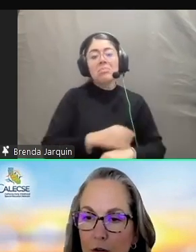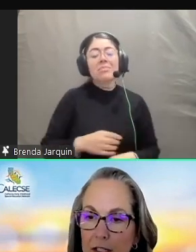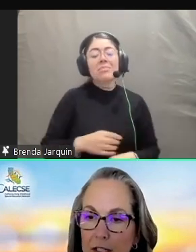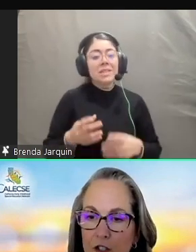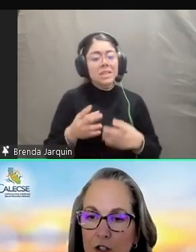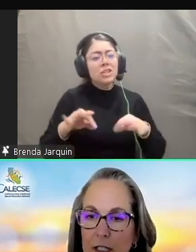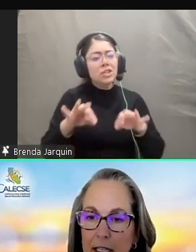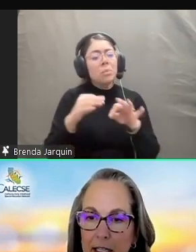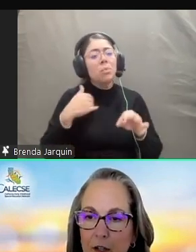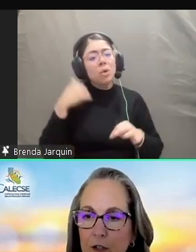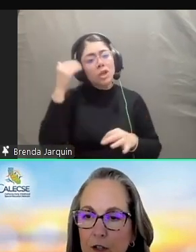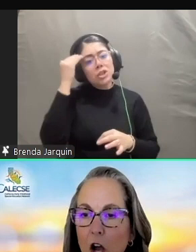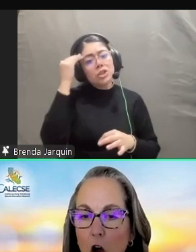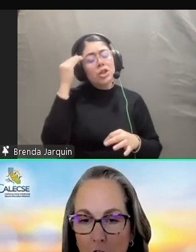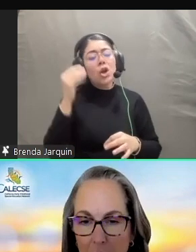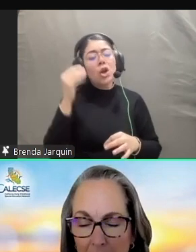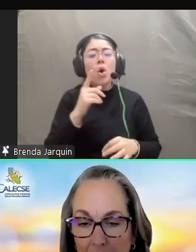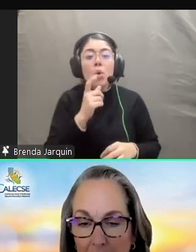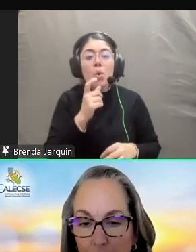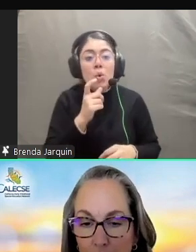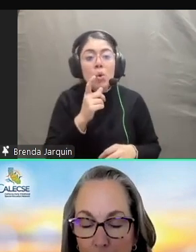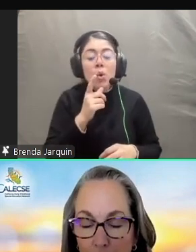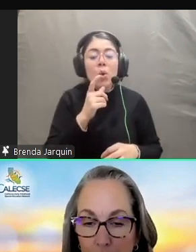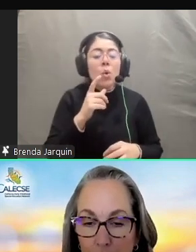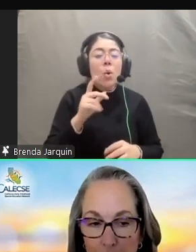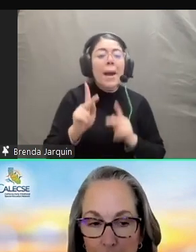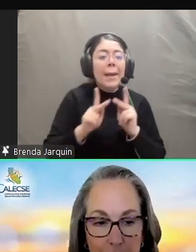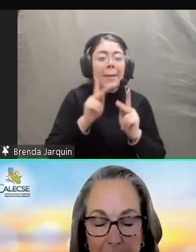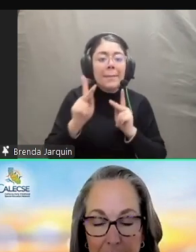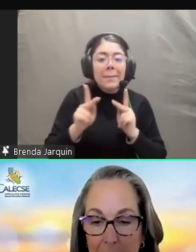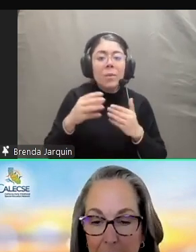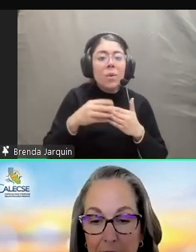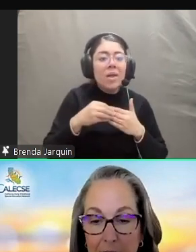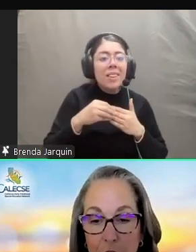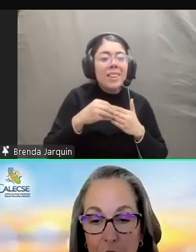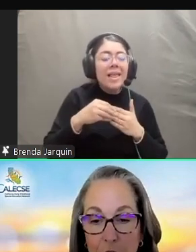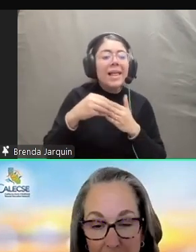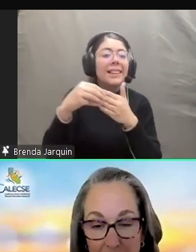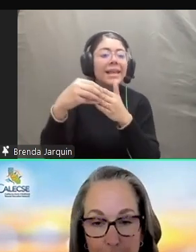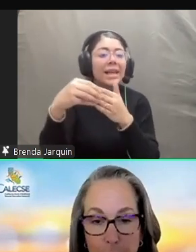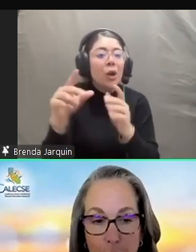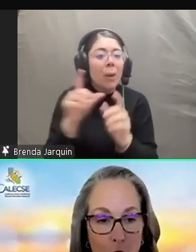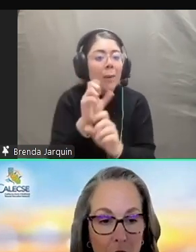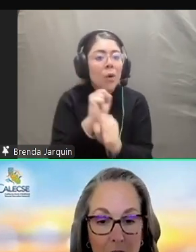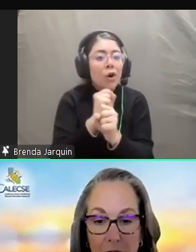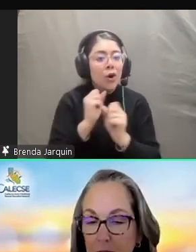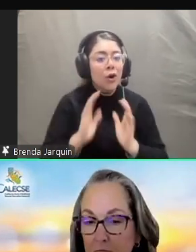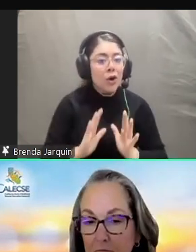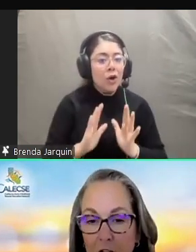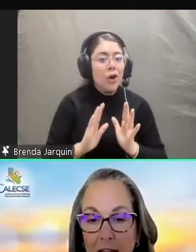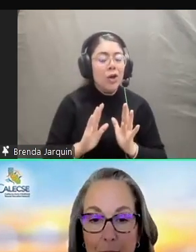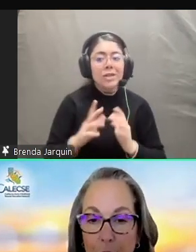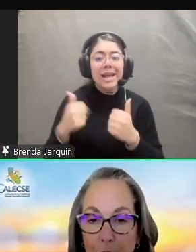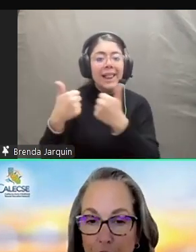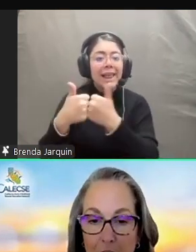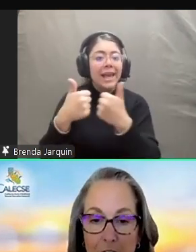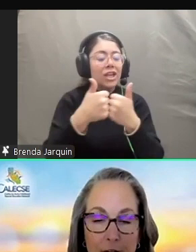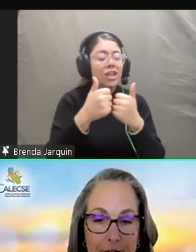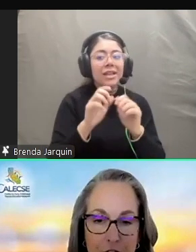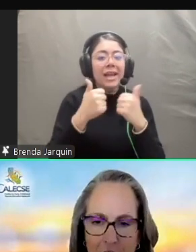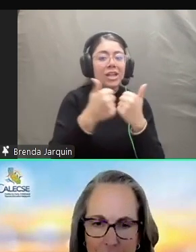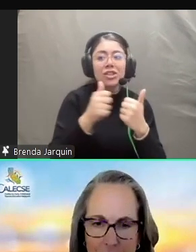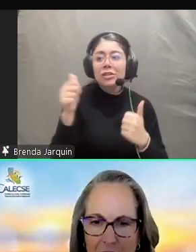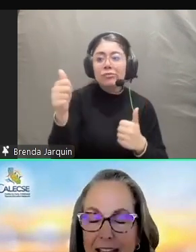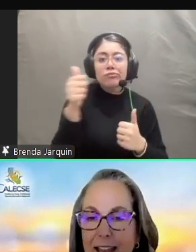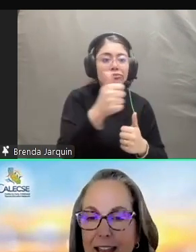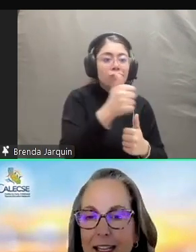those cross-agency leaders are, you can determine like your readiness for